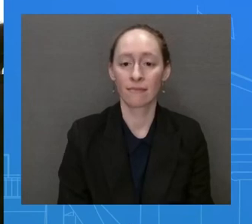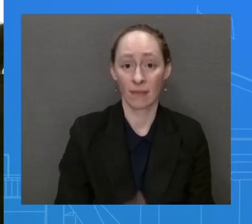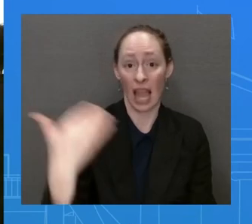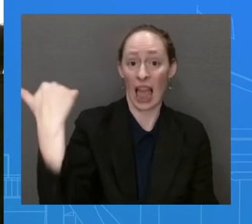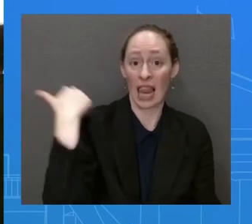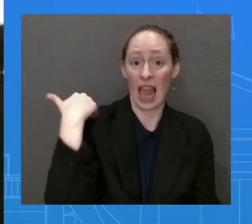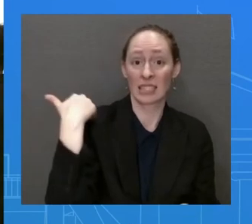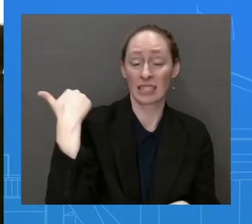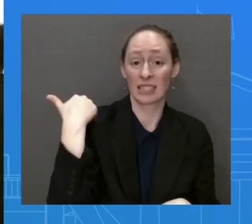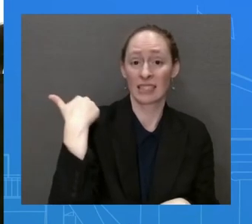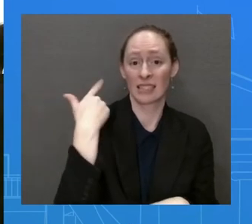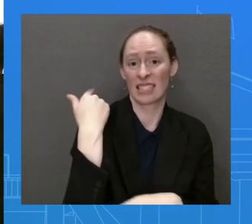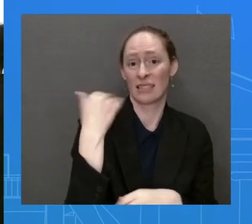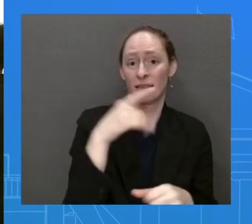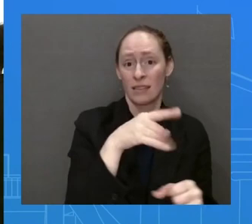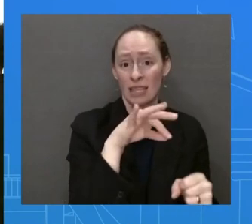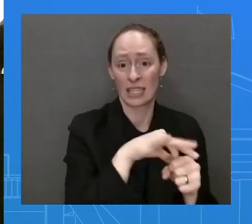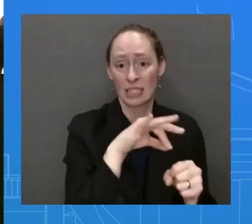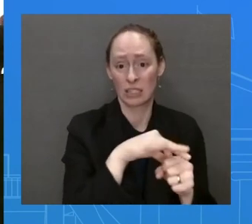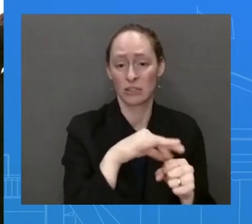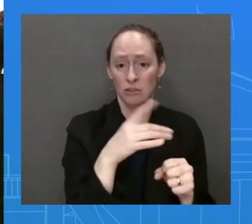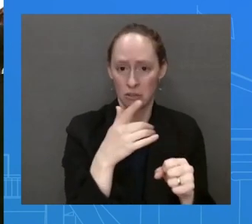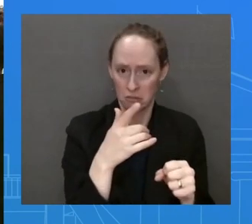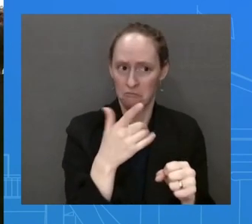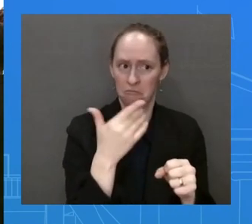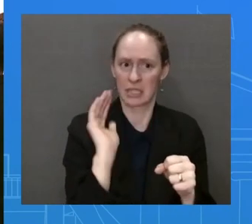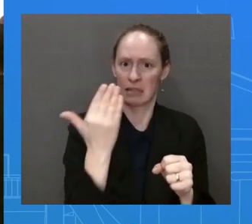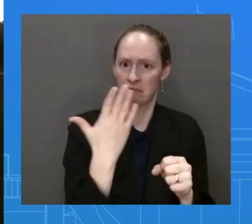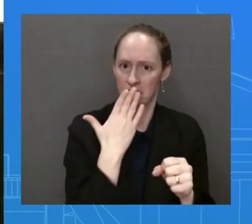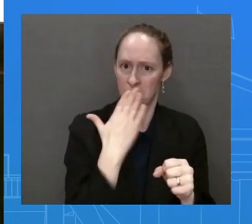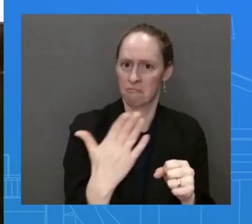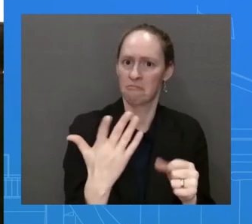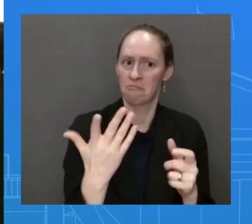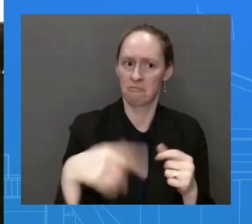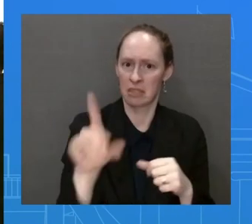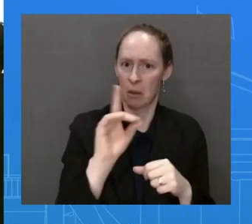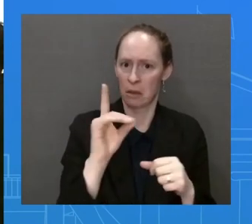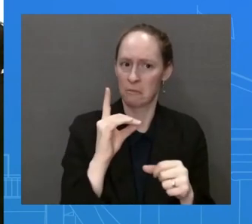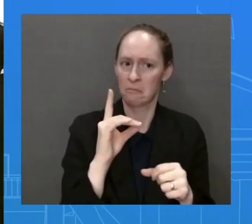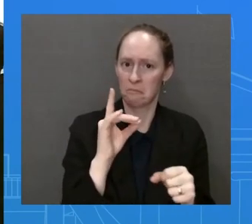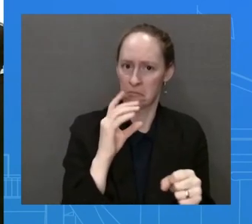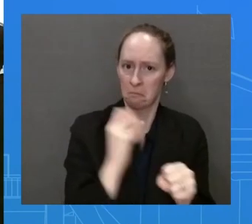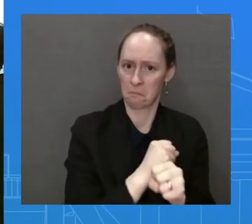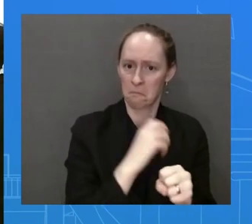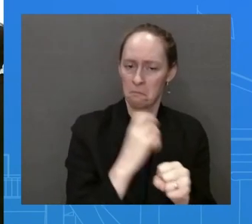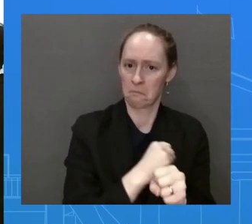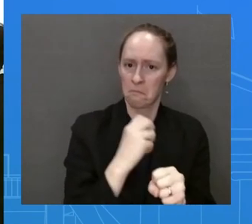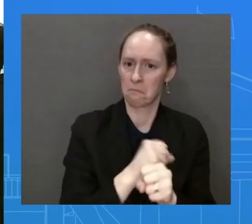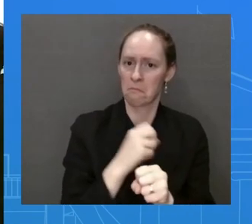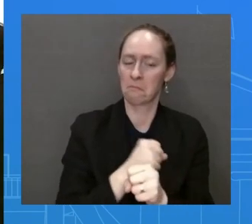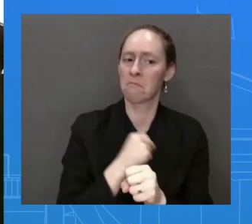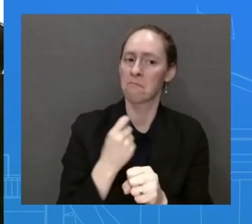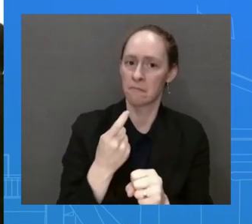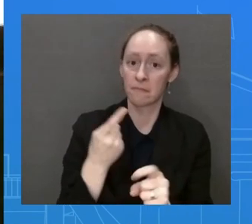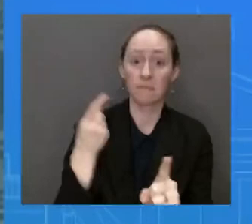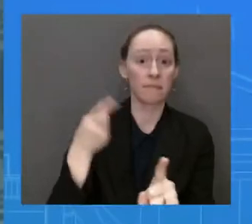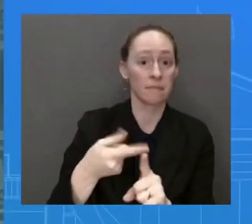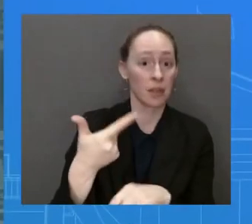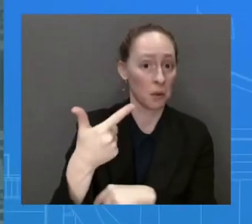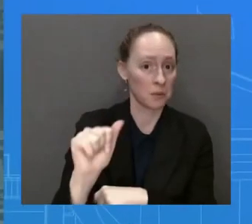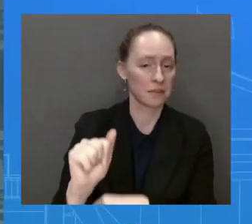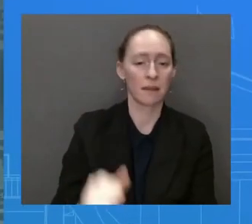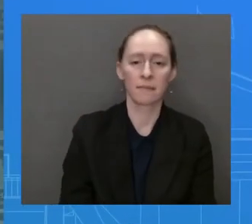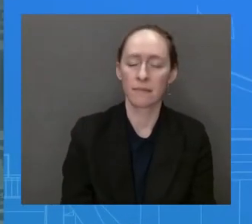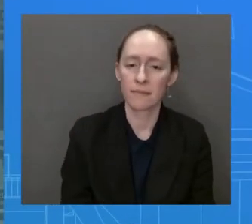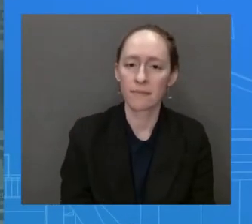institution to speak at this church. You know, how do you see the state, your home state, kind of fit into the political landscape going forward now? Georgia's